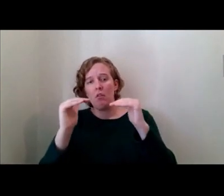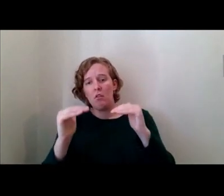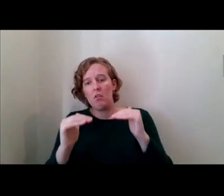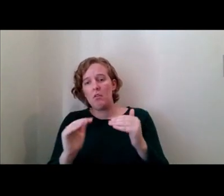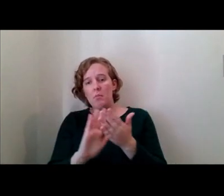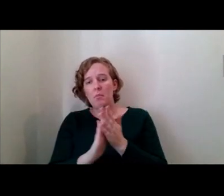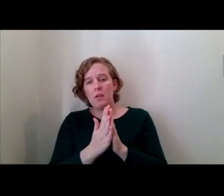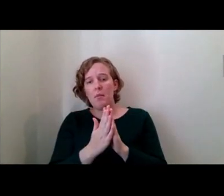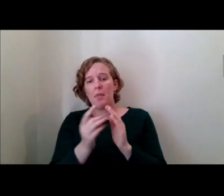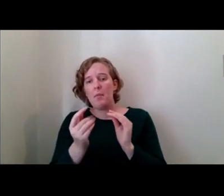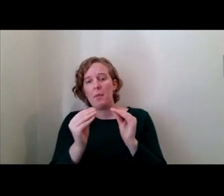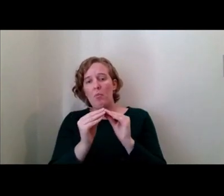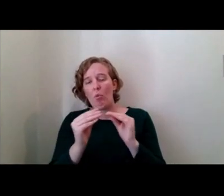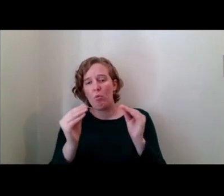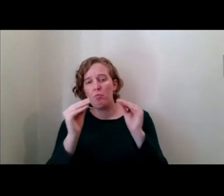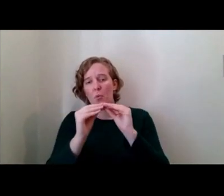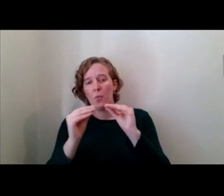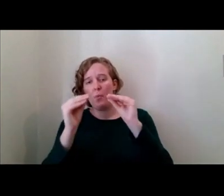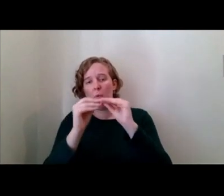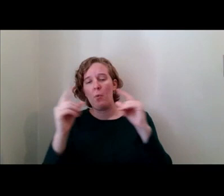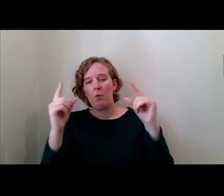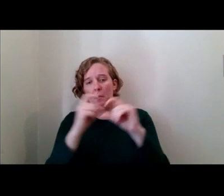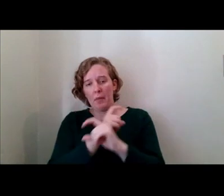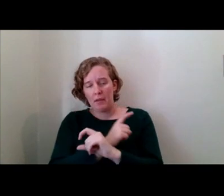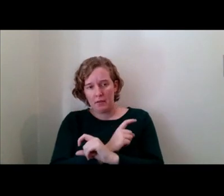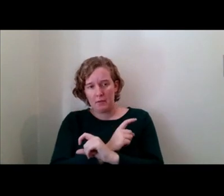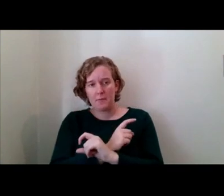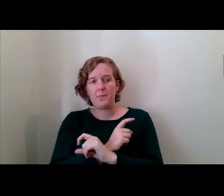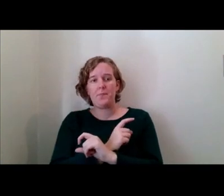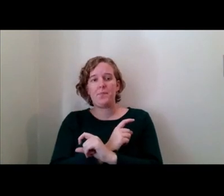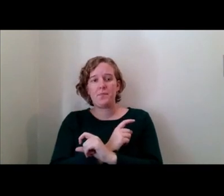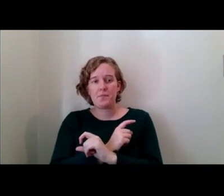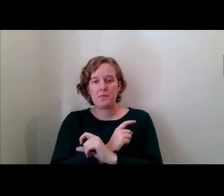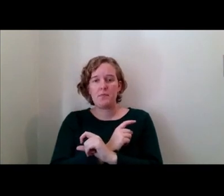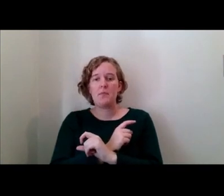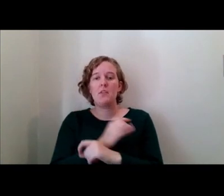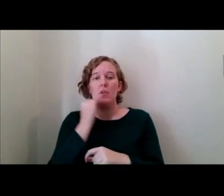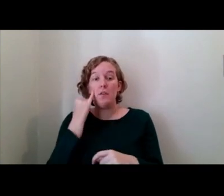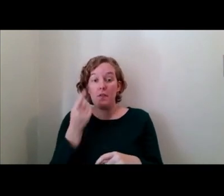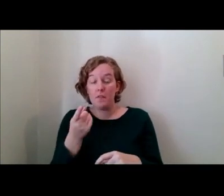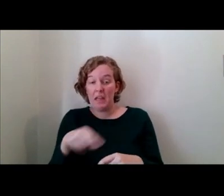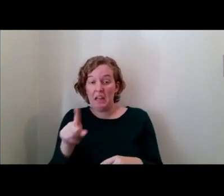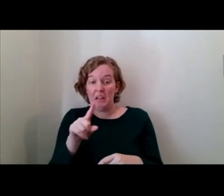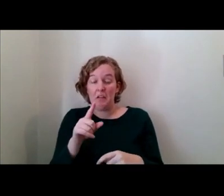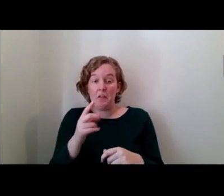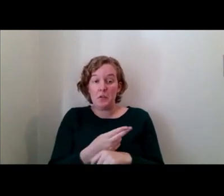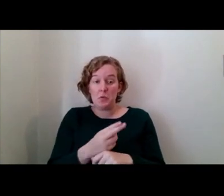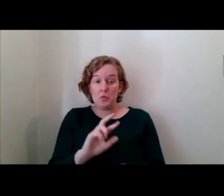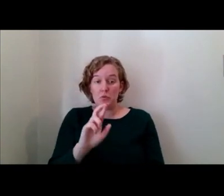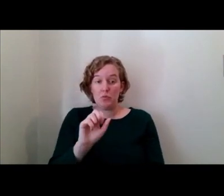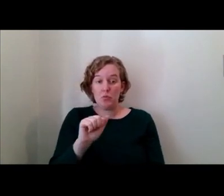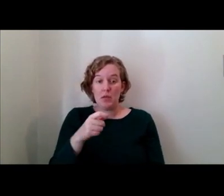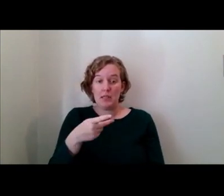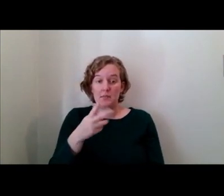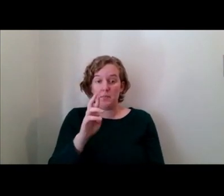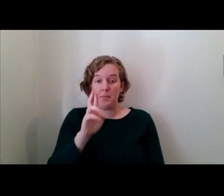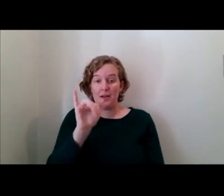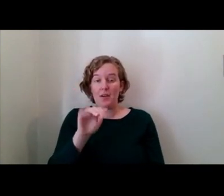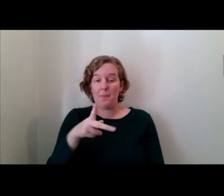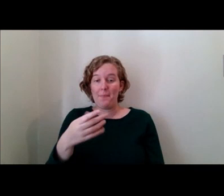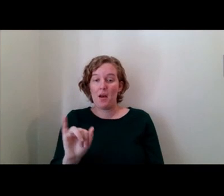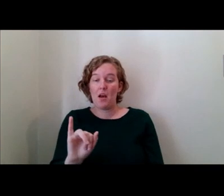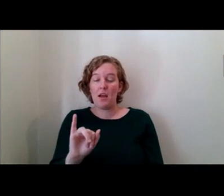little bit more complicated. So if any of you have used Raspberry Pi, for example, from scratch, got one out of the box and set it